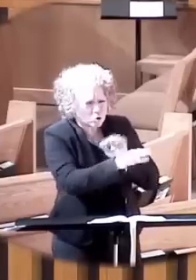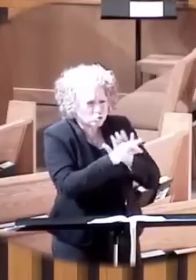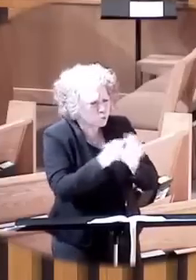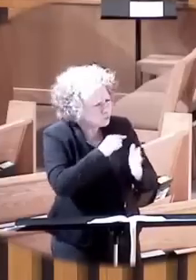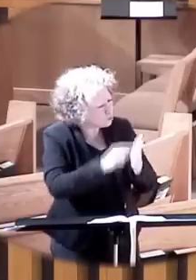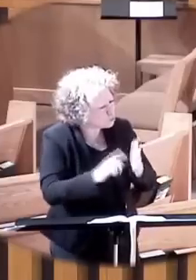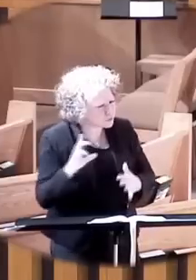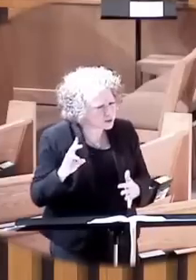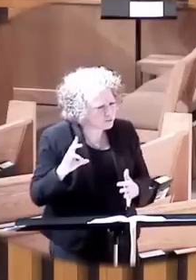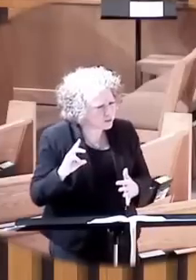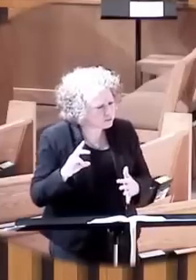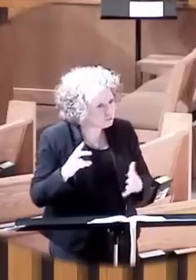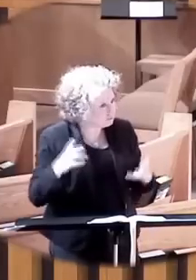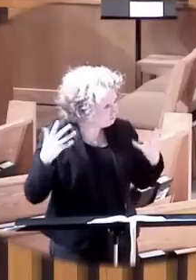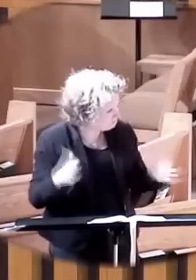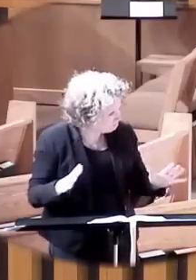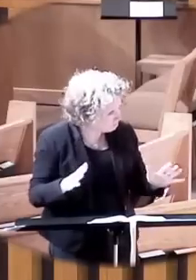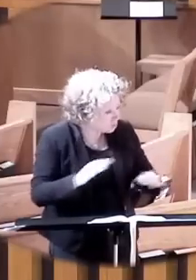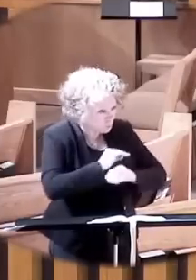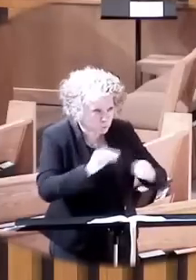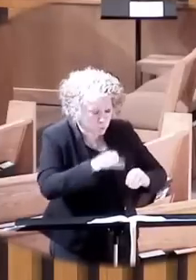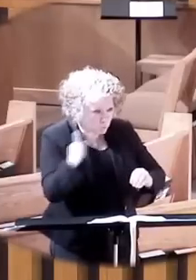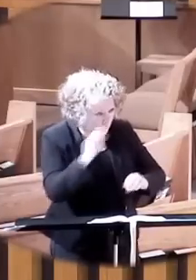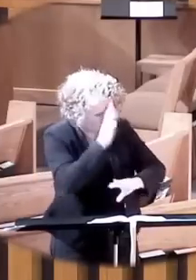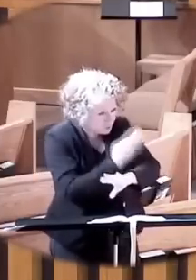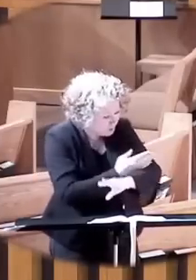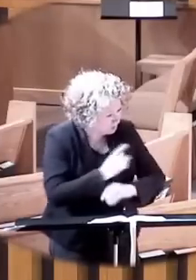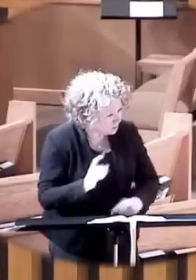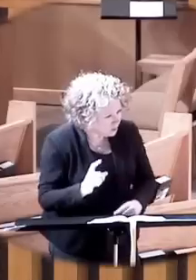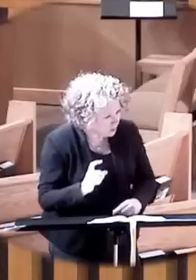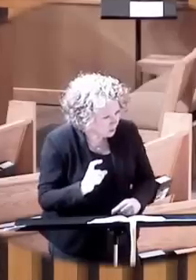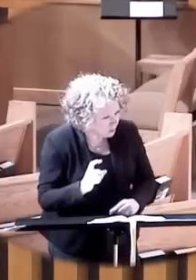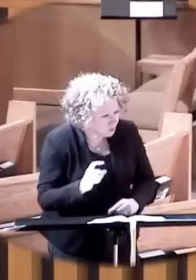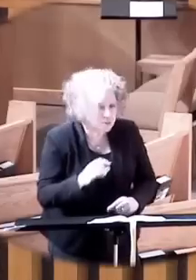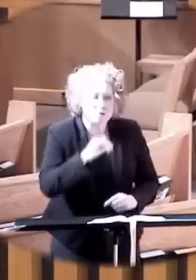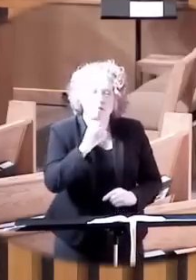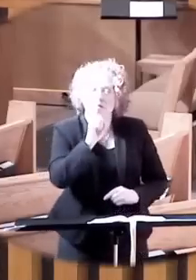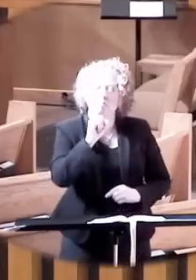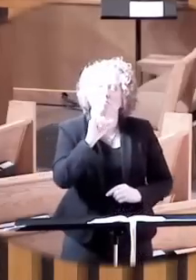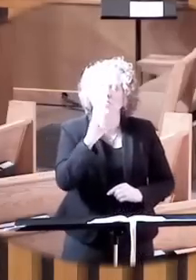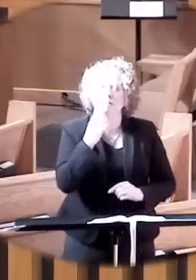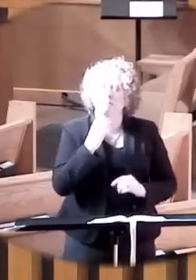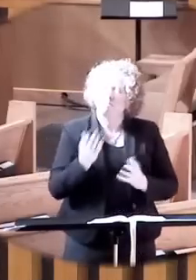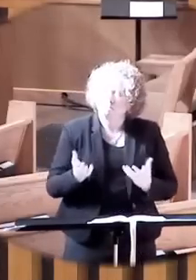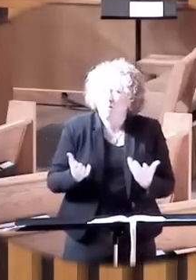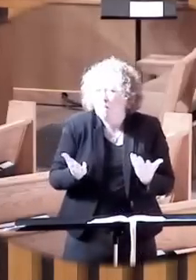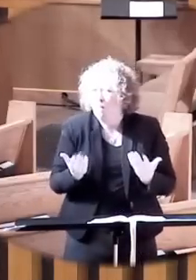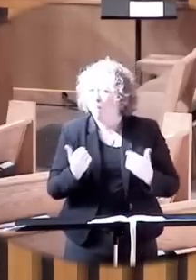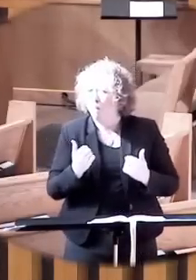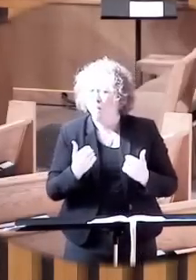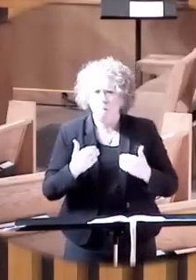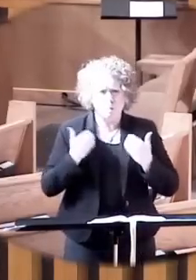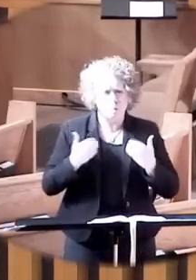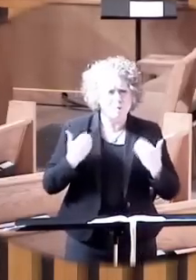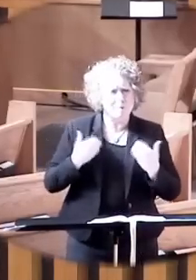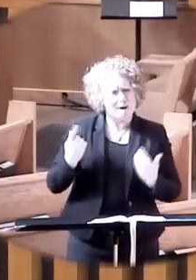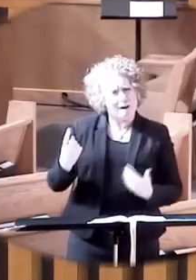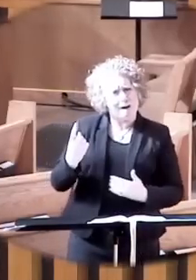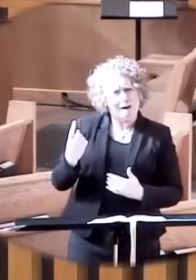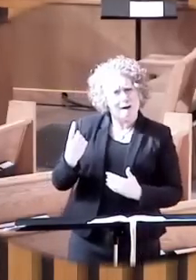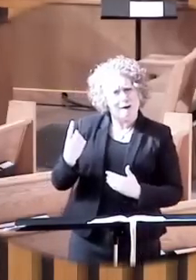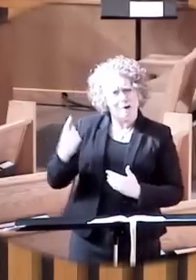you have? Jesse replied, there is still the youngest who is tending the sheep.